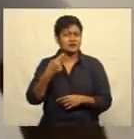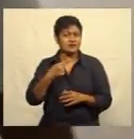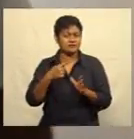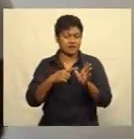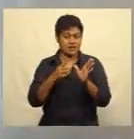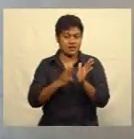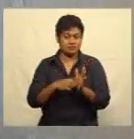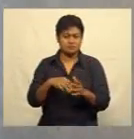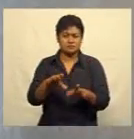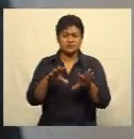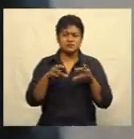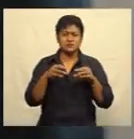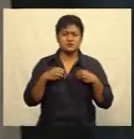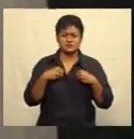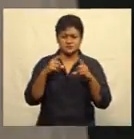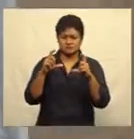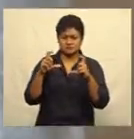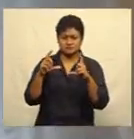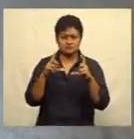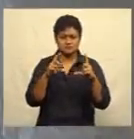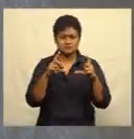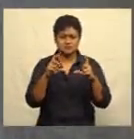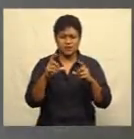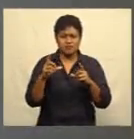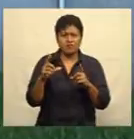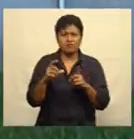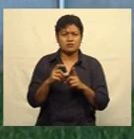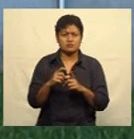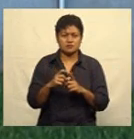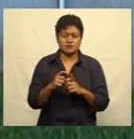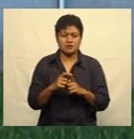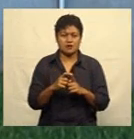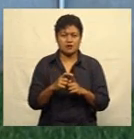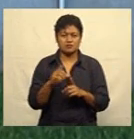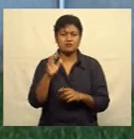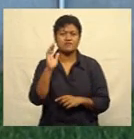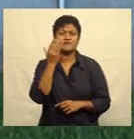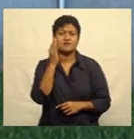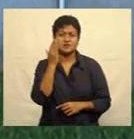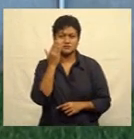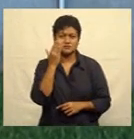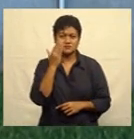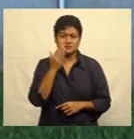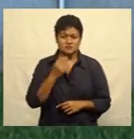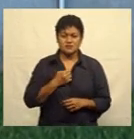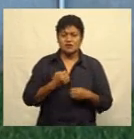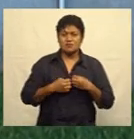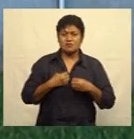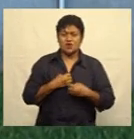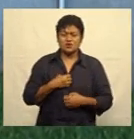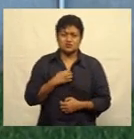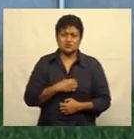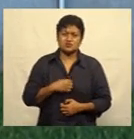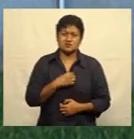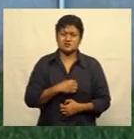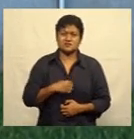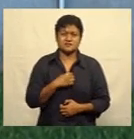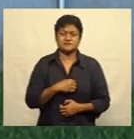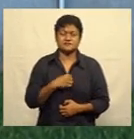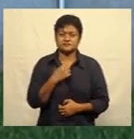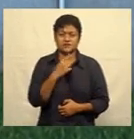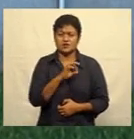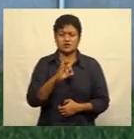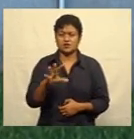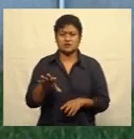received pictures of his lifeless daughter through Facebook. His emotions said he called a police station in Suva, however he did not receive